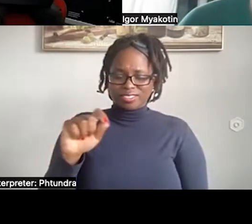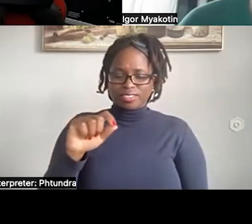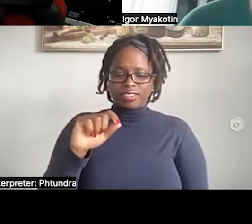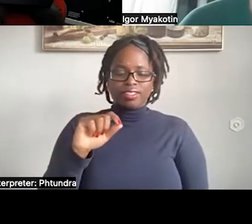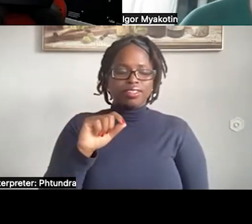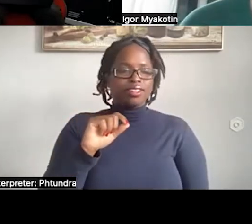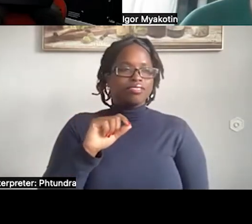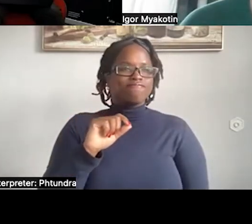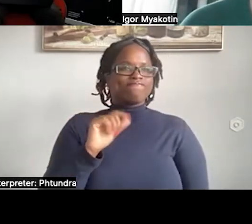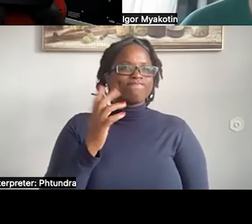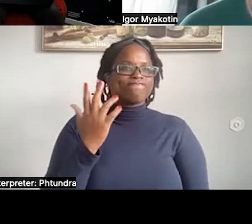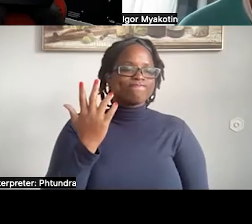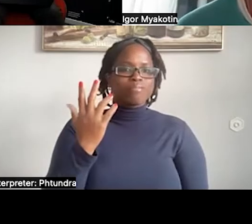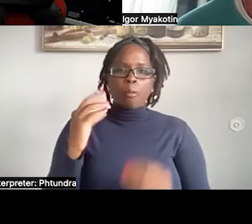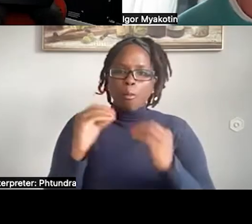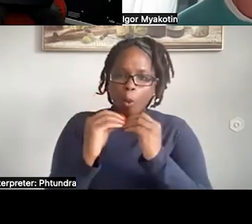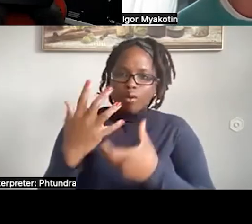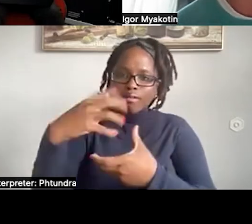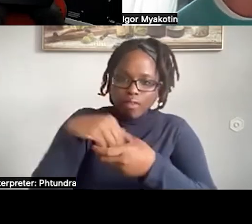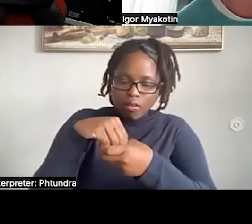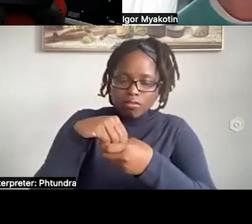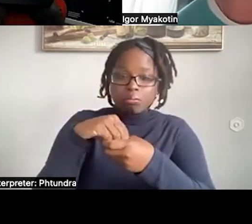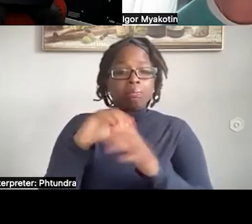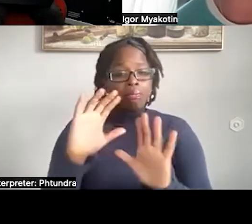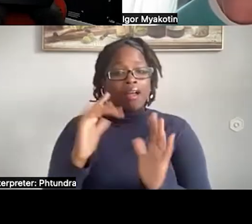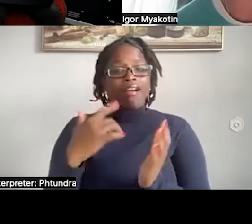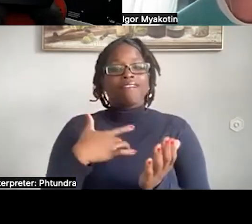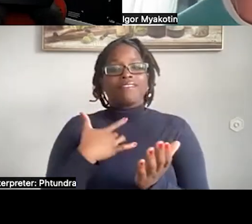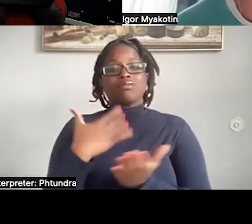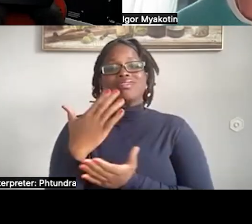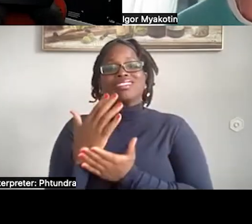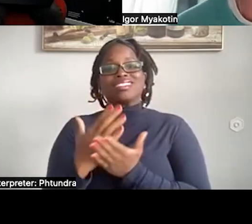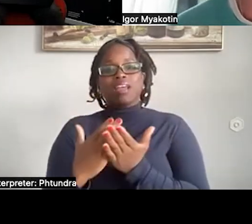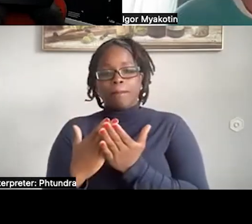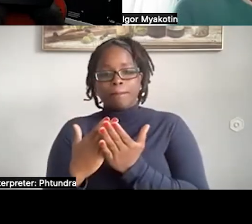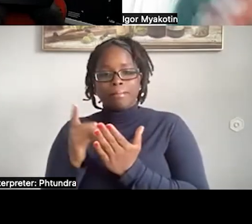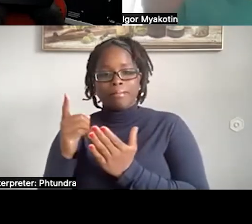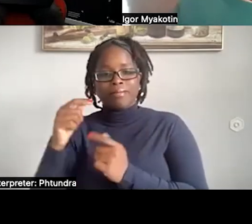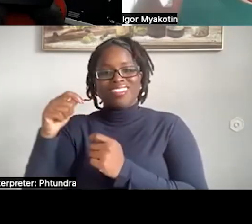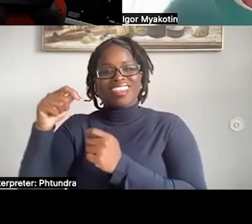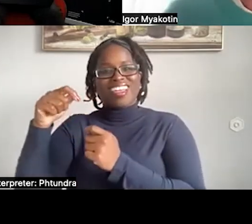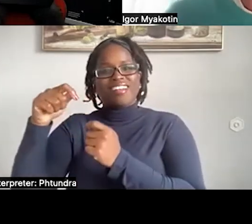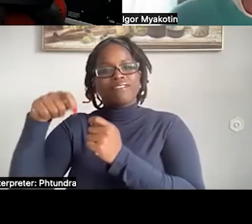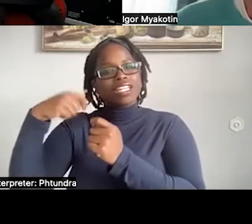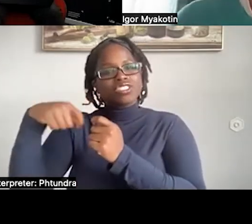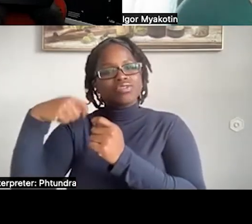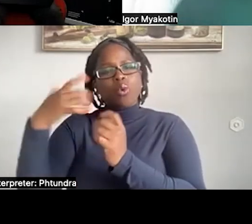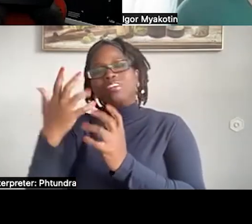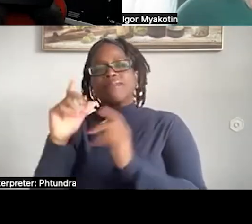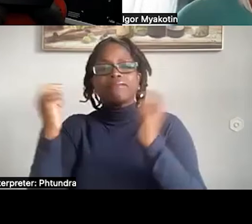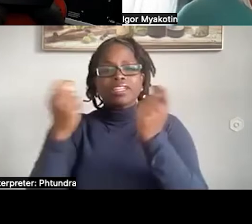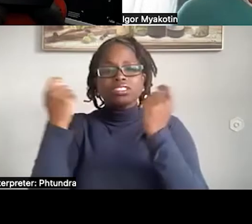like some of the festivals are sort of really drawn to this very sensationalist